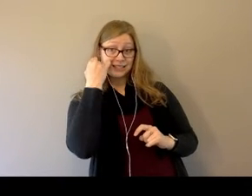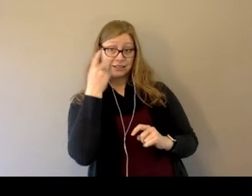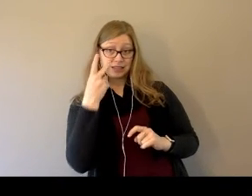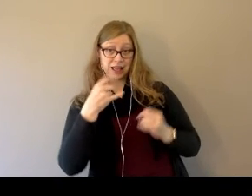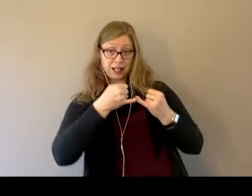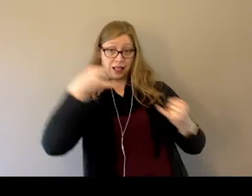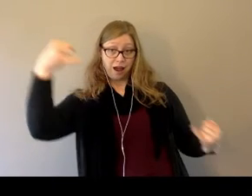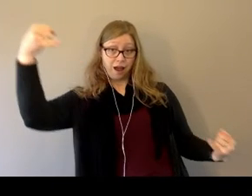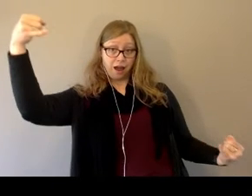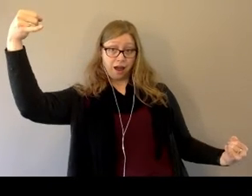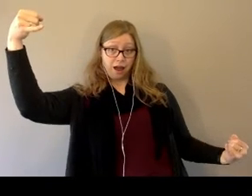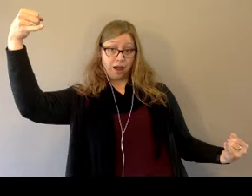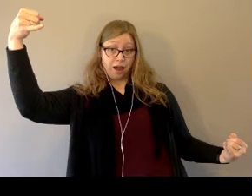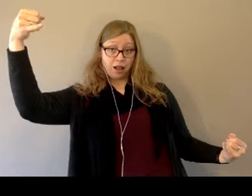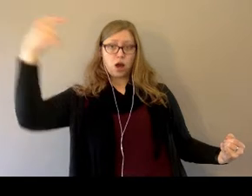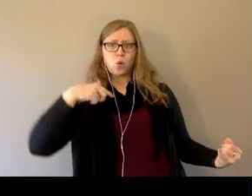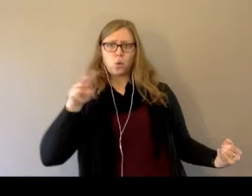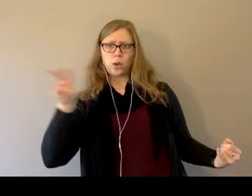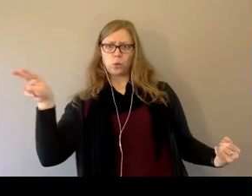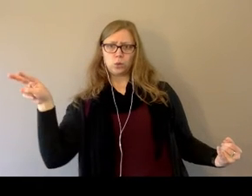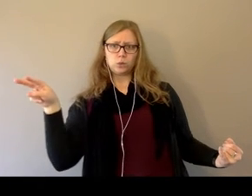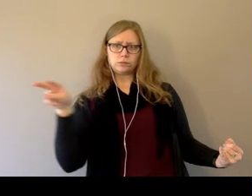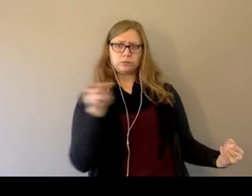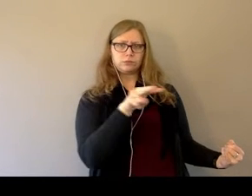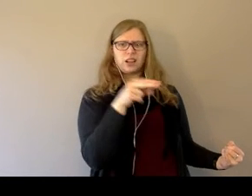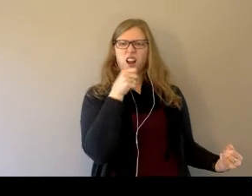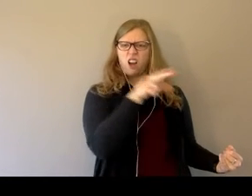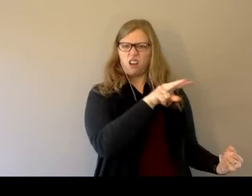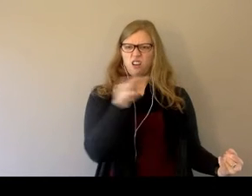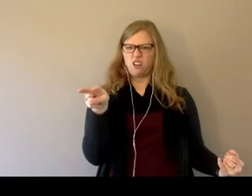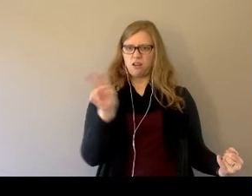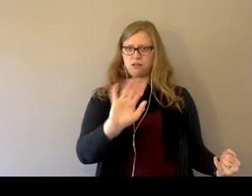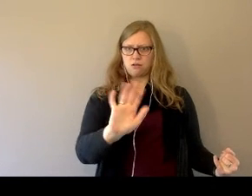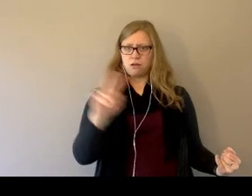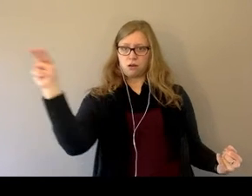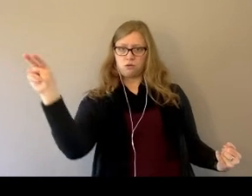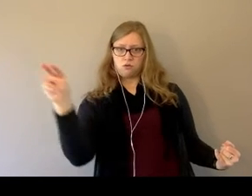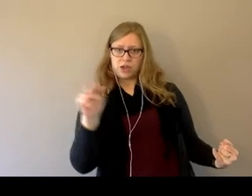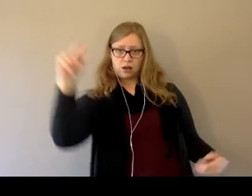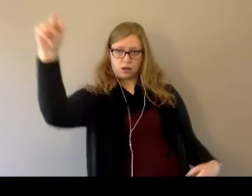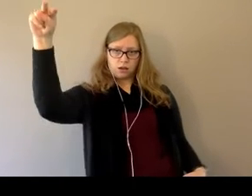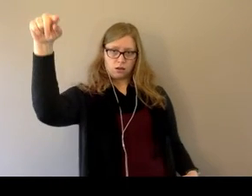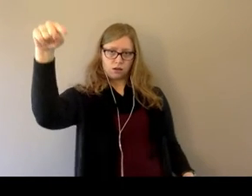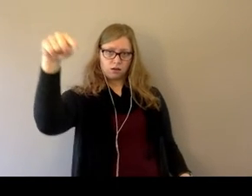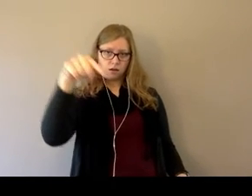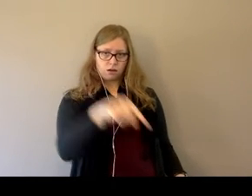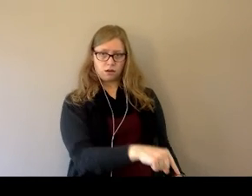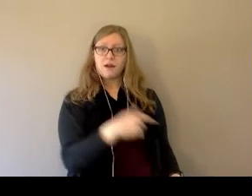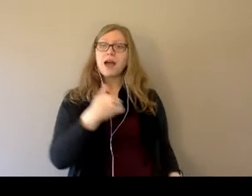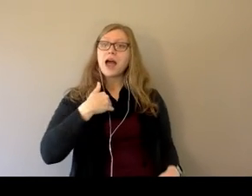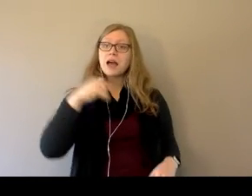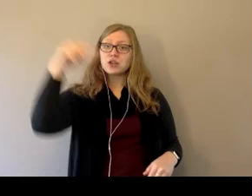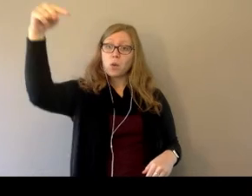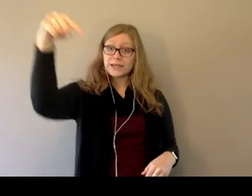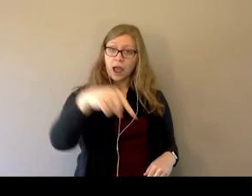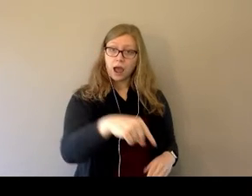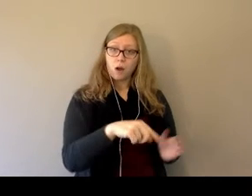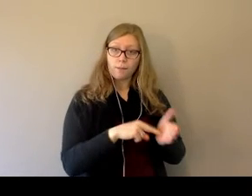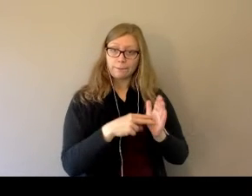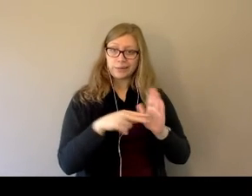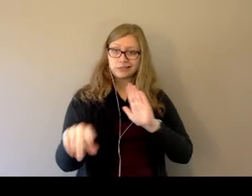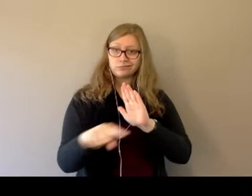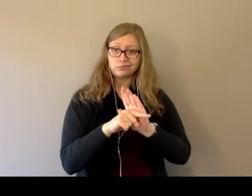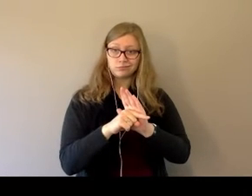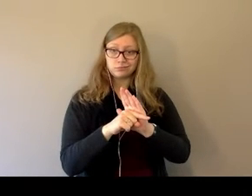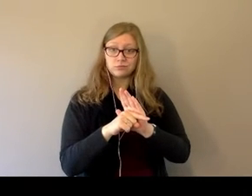moving because we read left to right. This line is going down. It has a negative slope. What's happening is the y